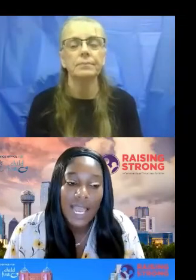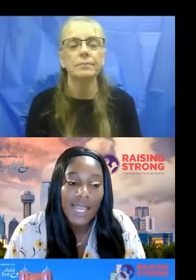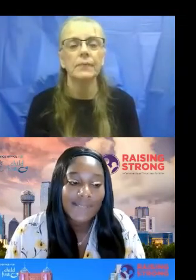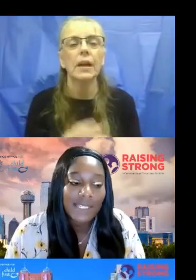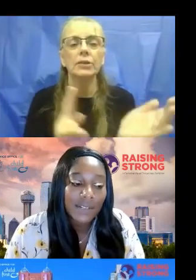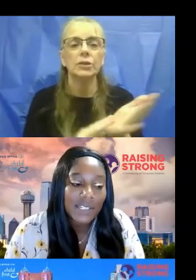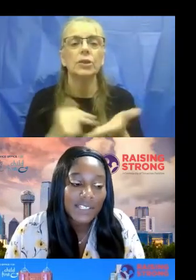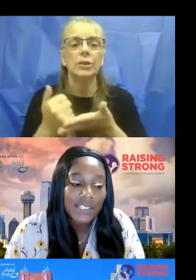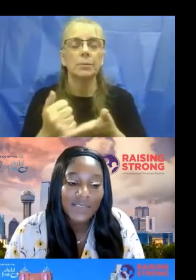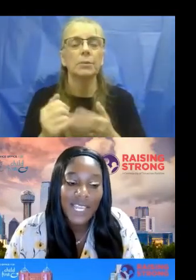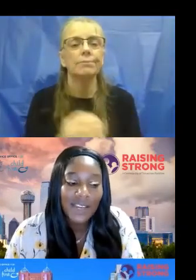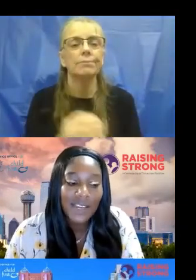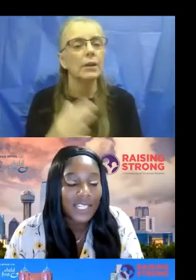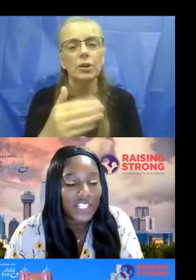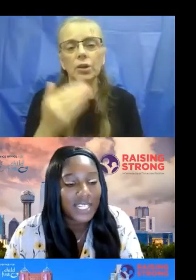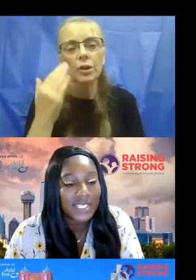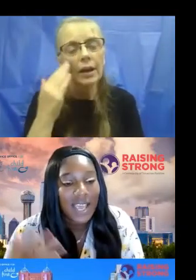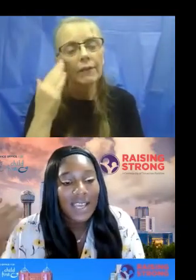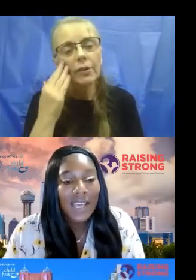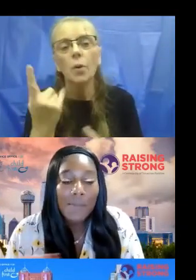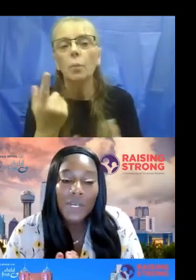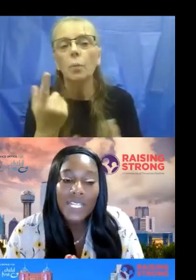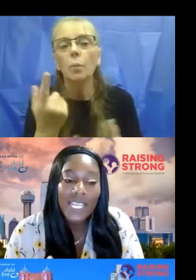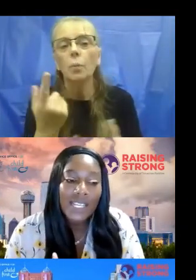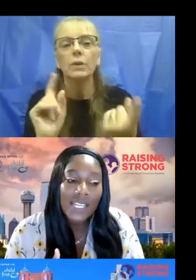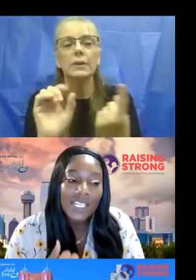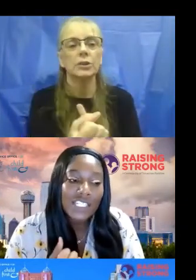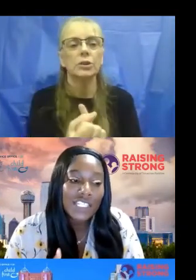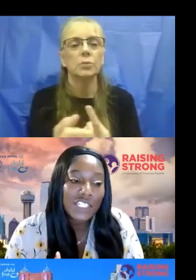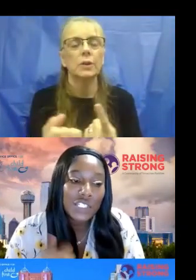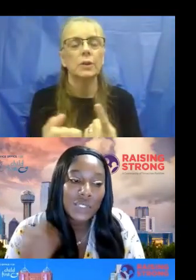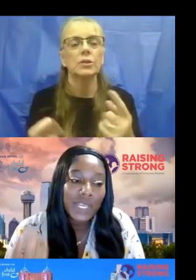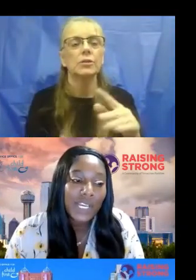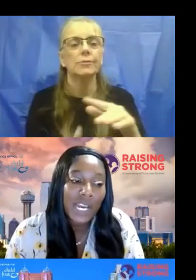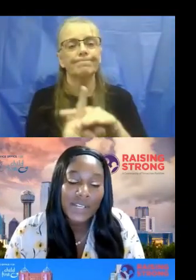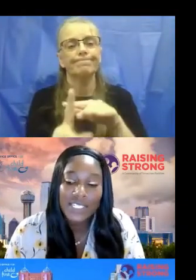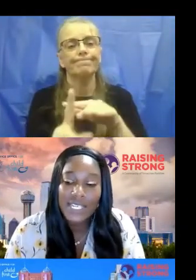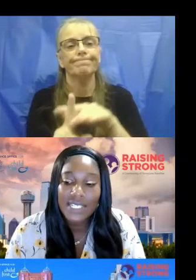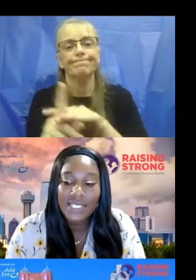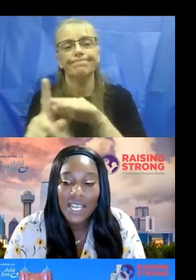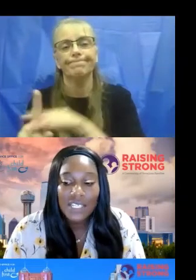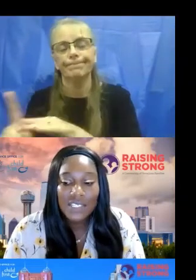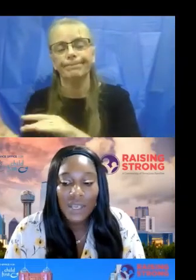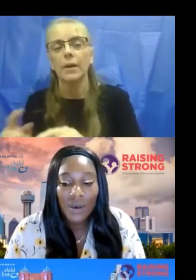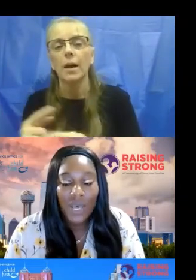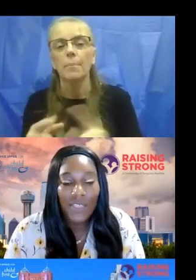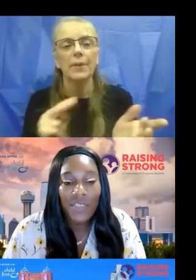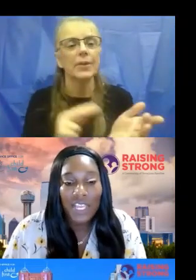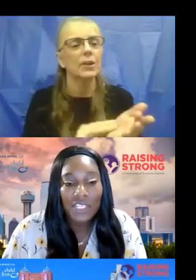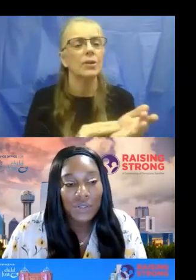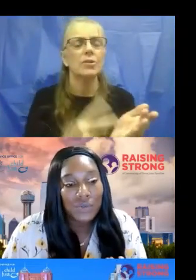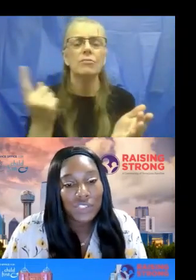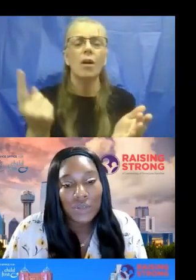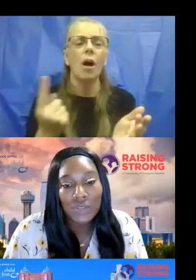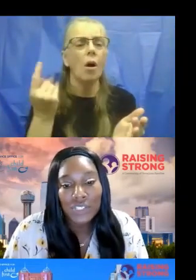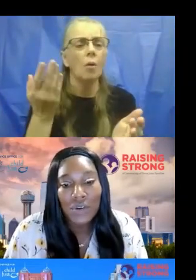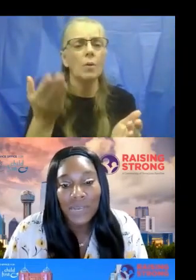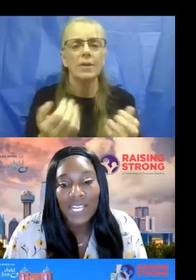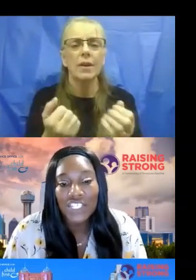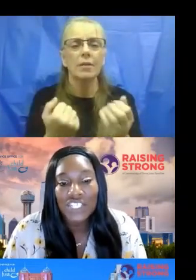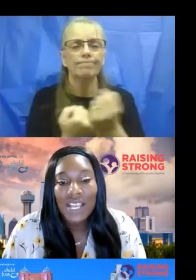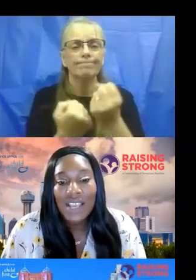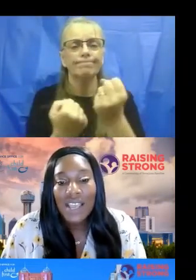in our lives, and our nurses are there. They just come on in and continue to encourage us. So thank you so,